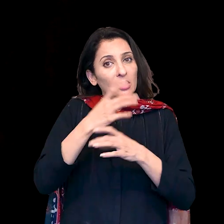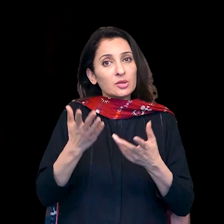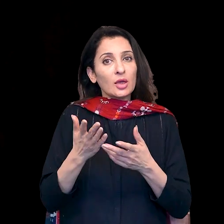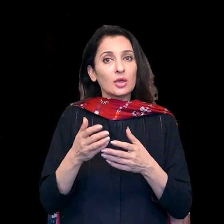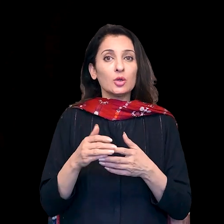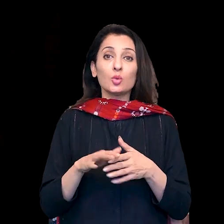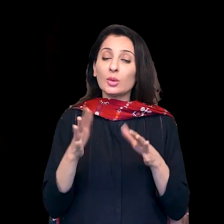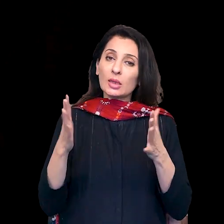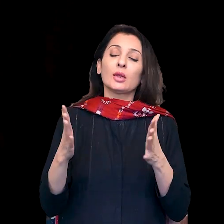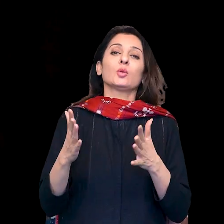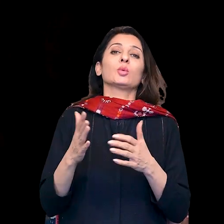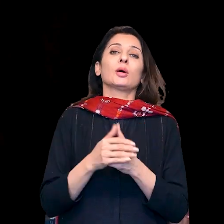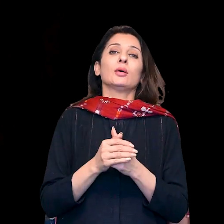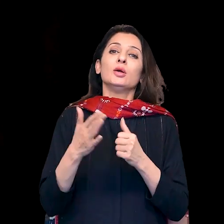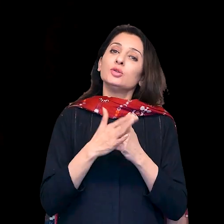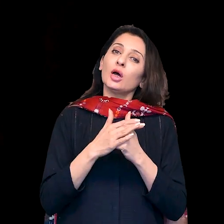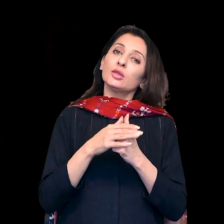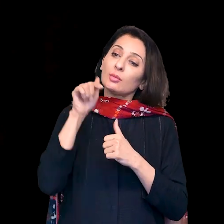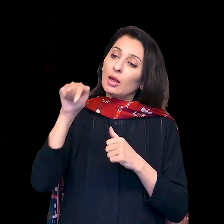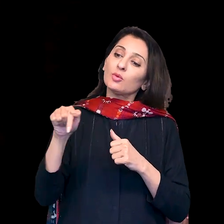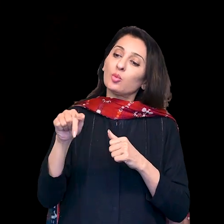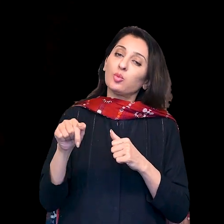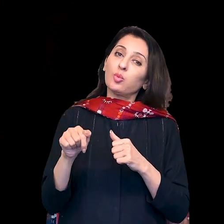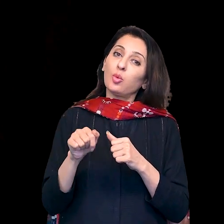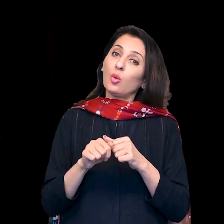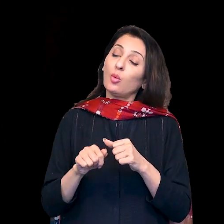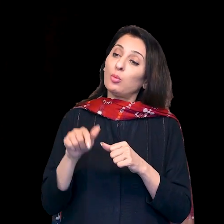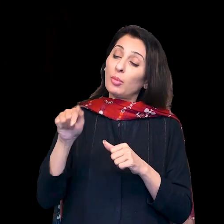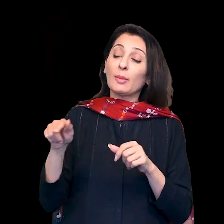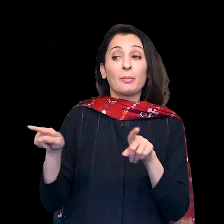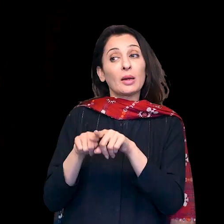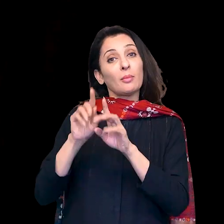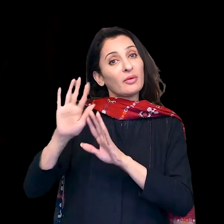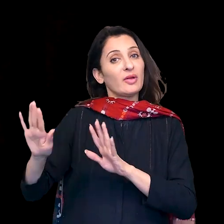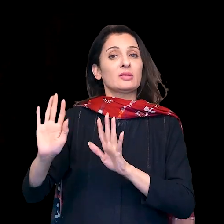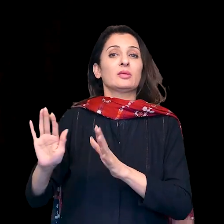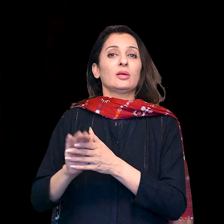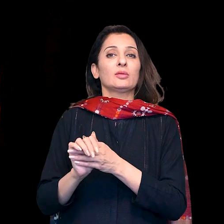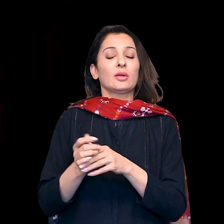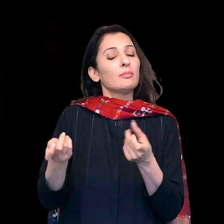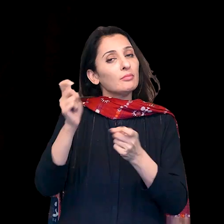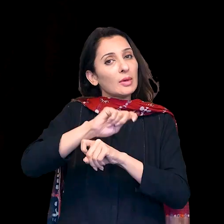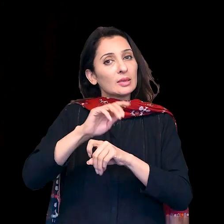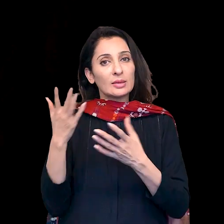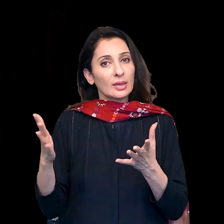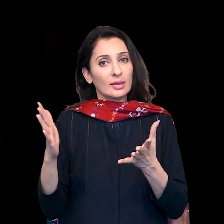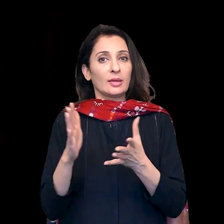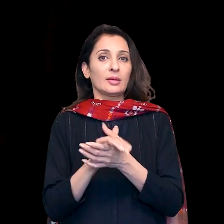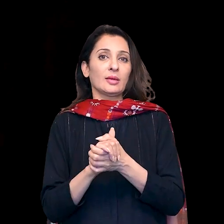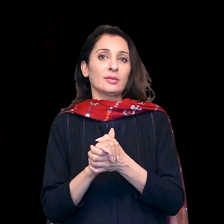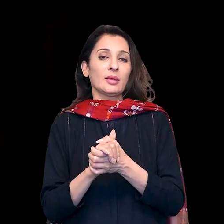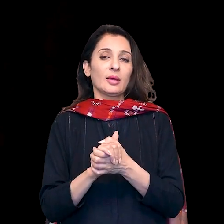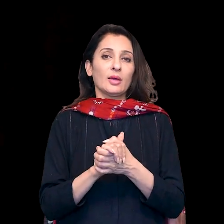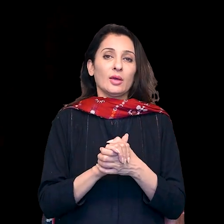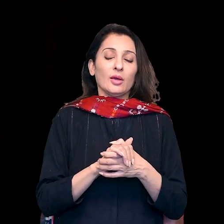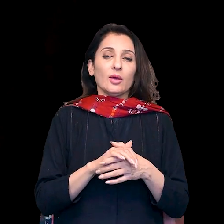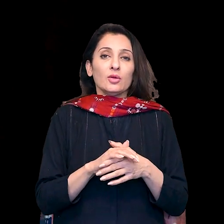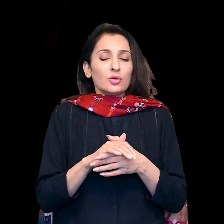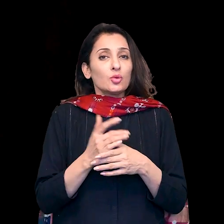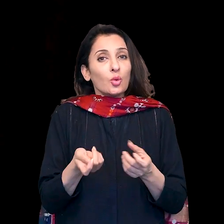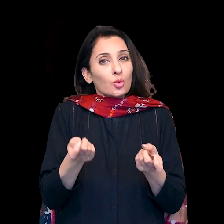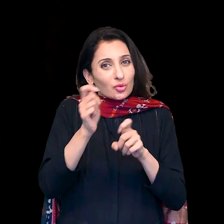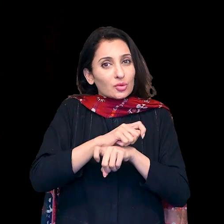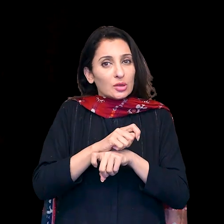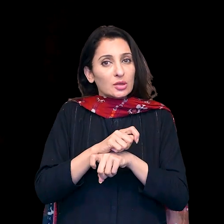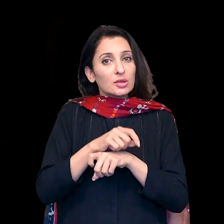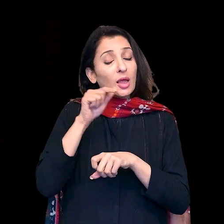So the secret deal we do with ourselves, hoping one changes after the marriage, creates a lot of resentment within the